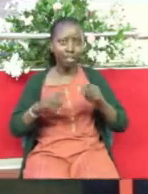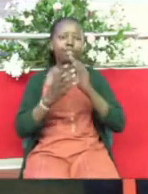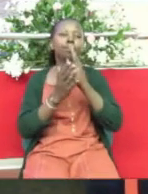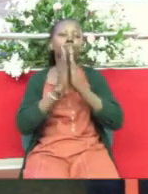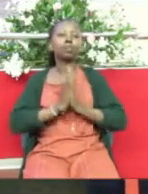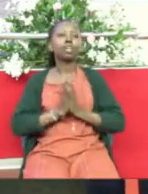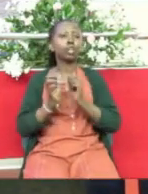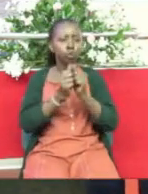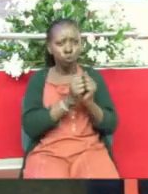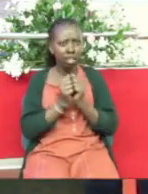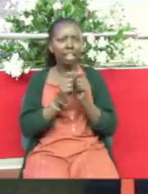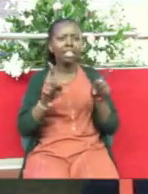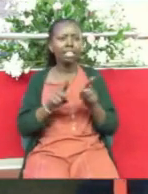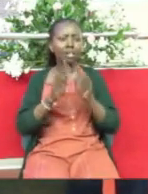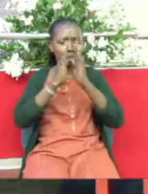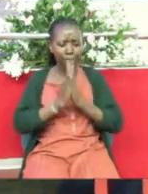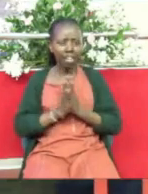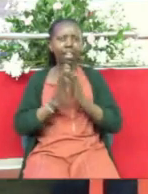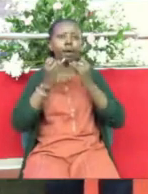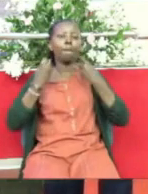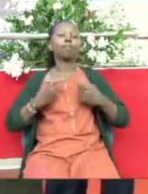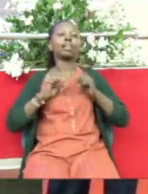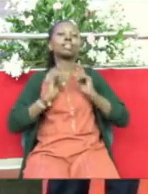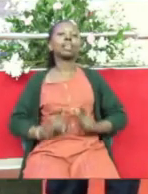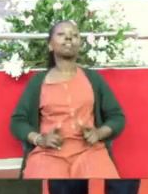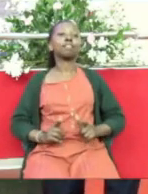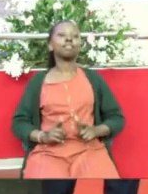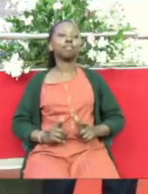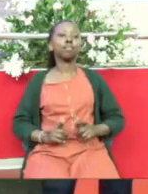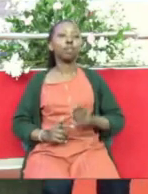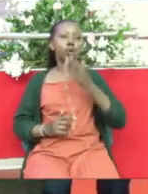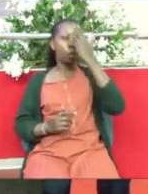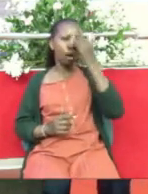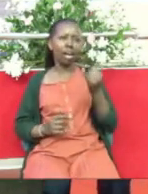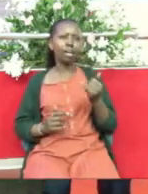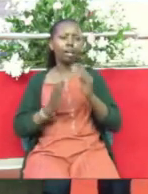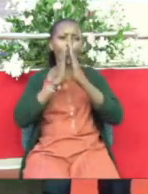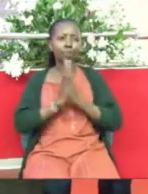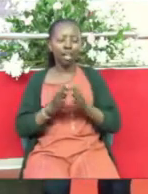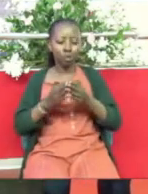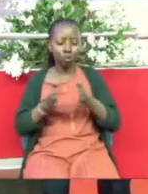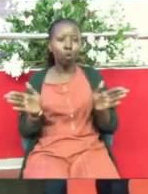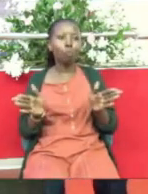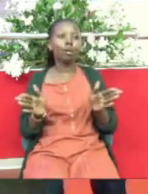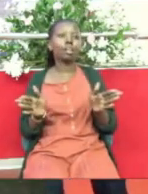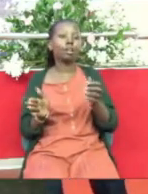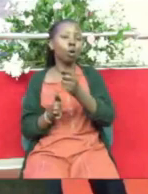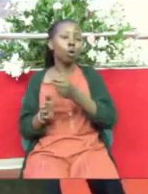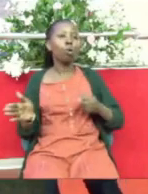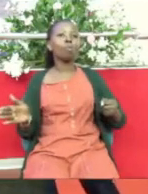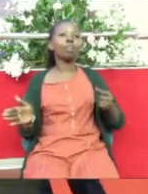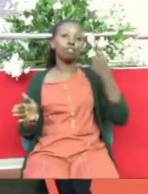pamoja. Individually we must pray. Lakini pia lazima tuombe binafsi. Because prayers will open doors for you. Kwa sababu maombi